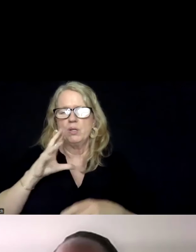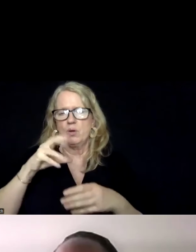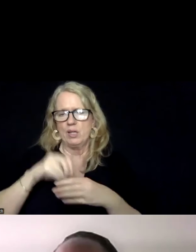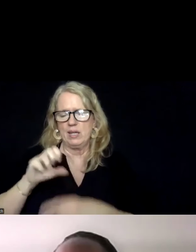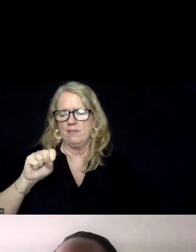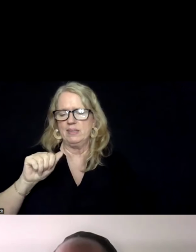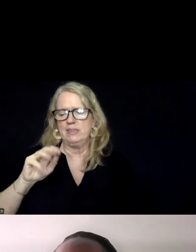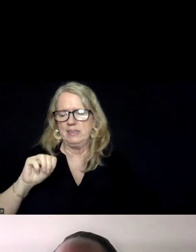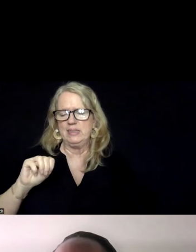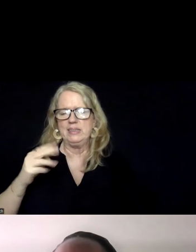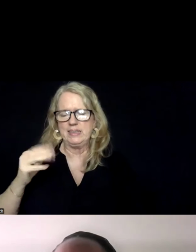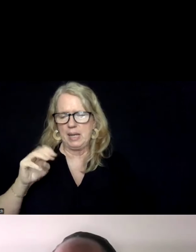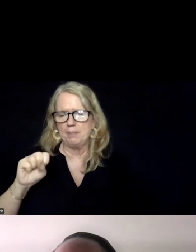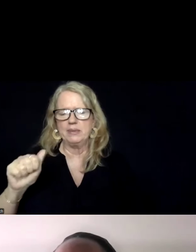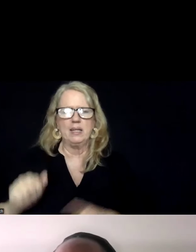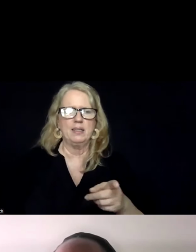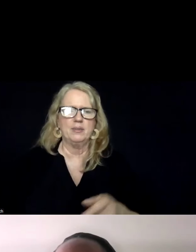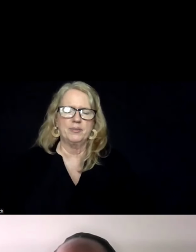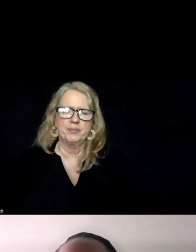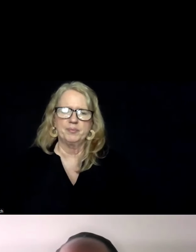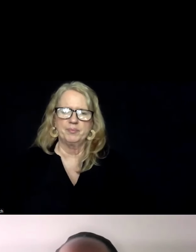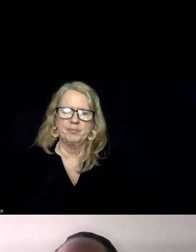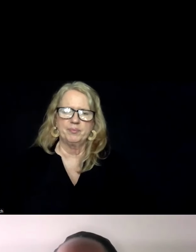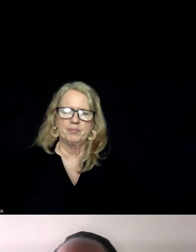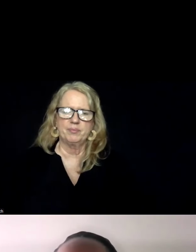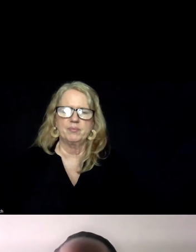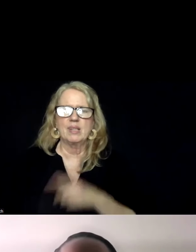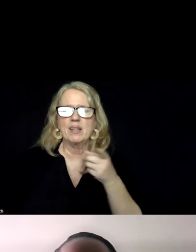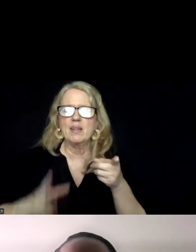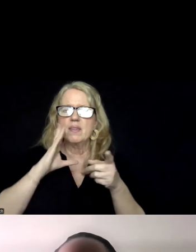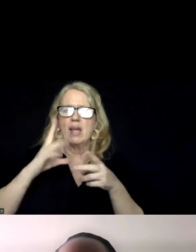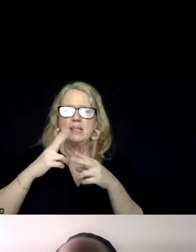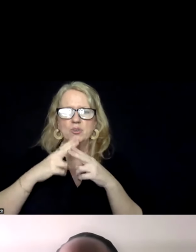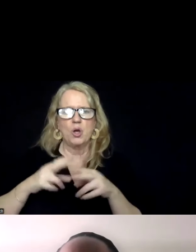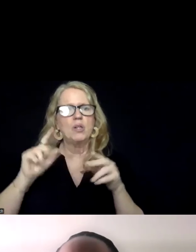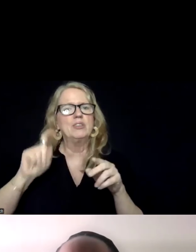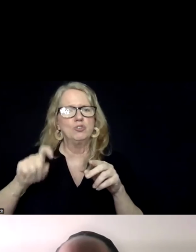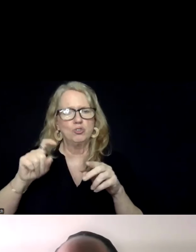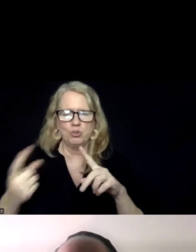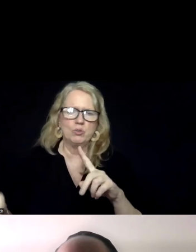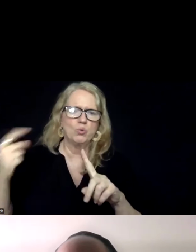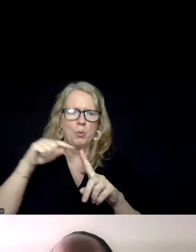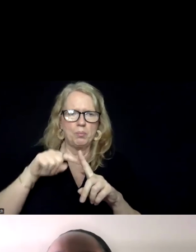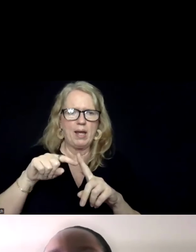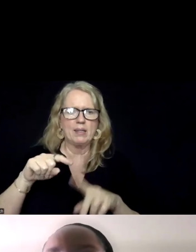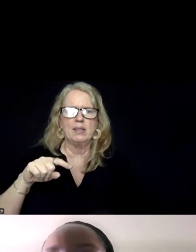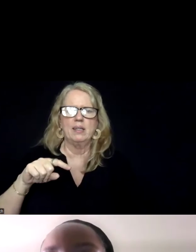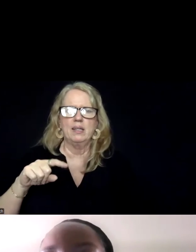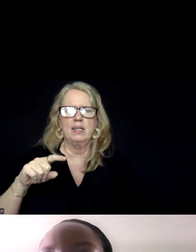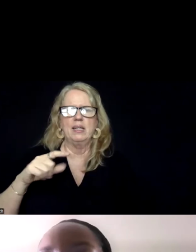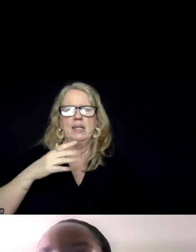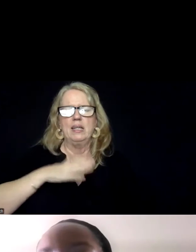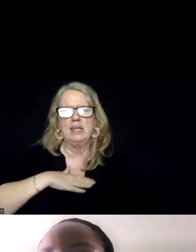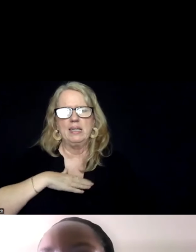SAMHSA. Let me just make this. It's called, should go back, and Joel is not with us, but he is my